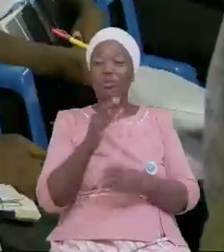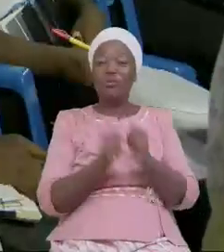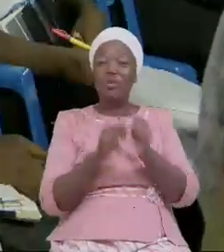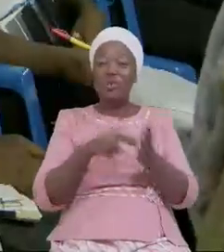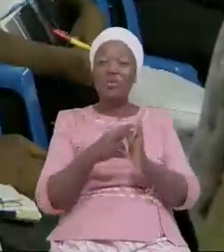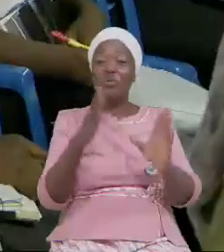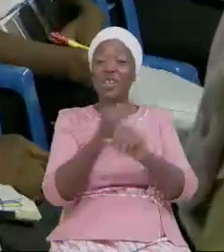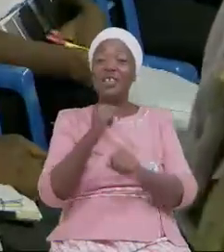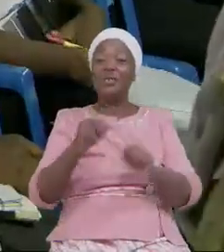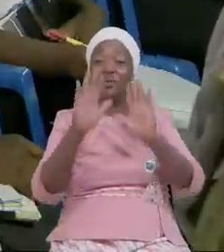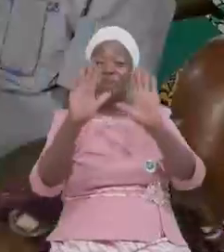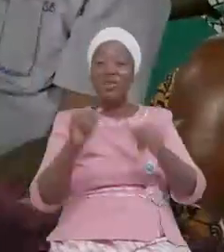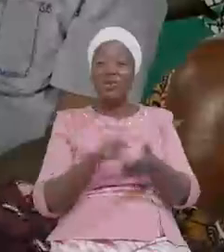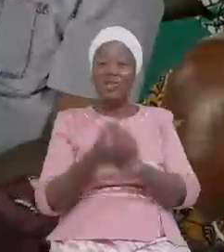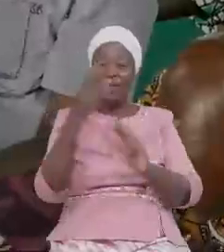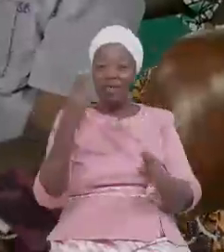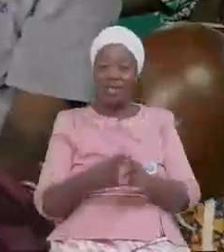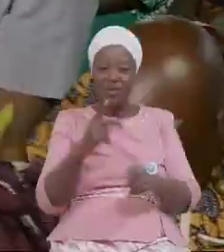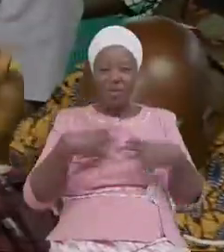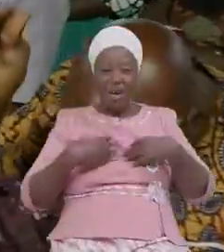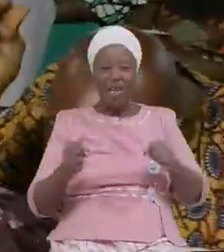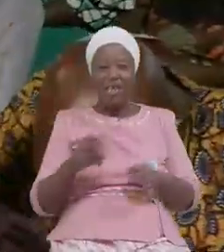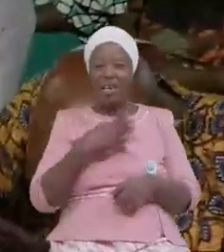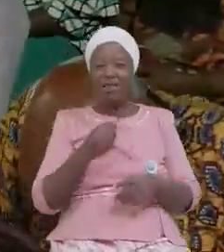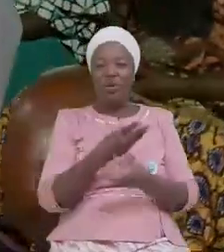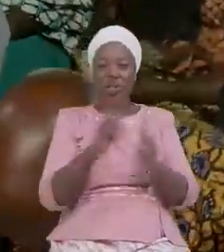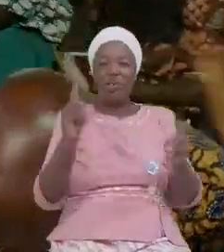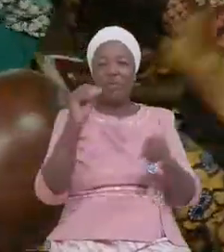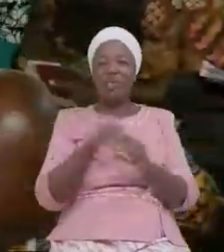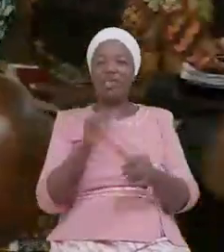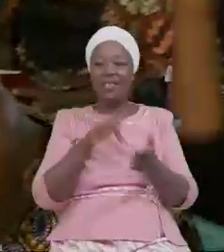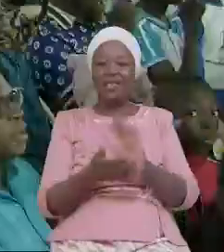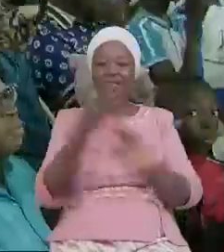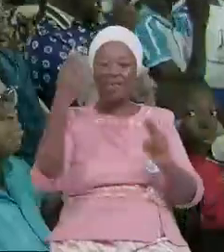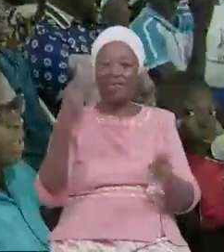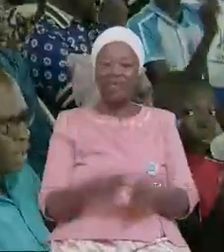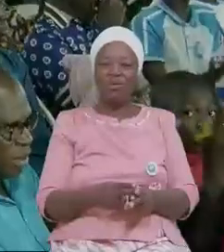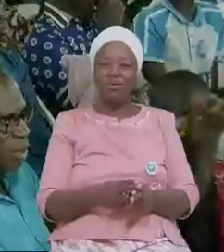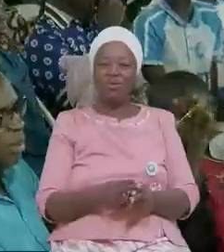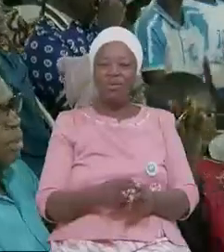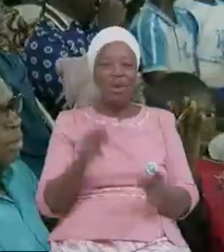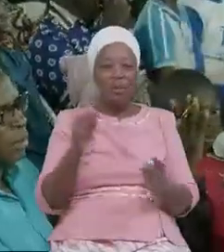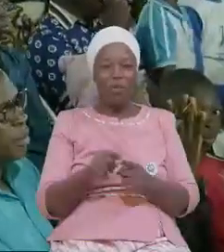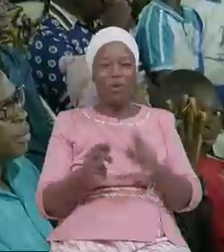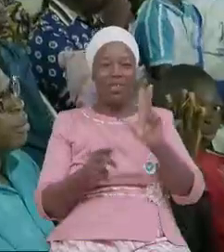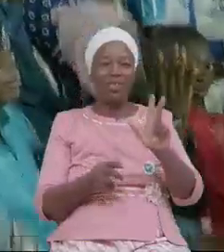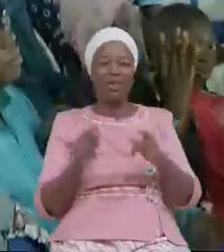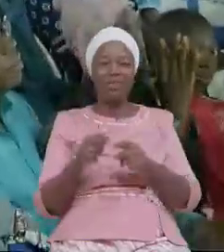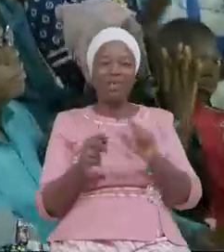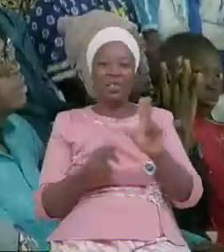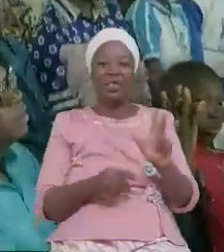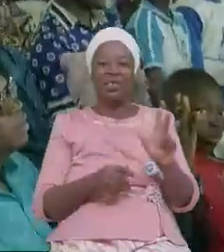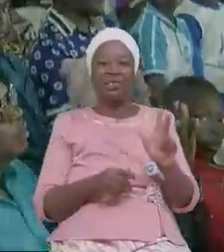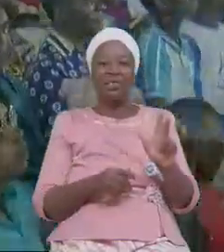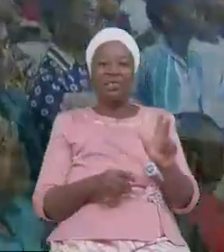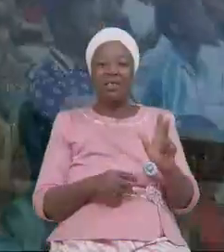You're healed. You're delivered in Jesus' name. Point number three now is